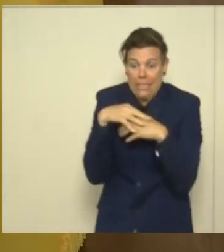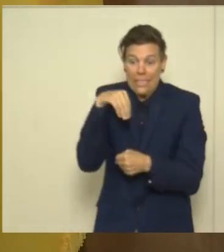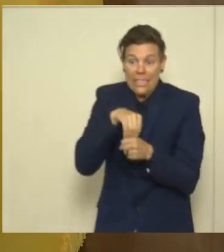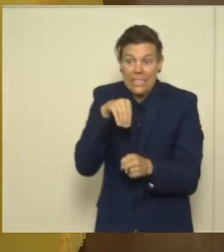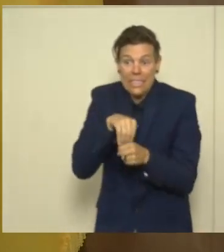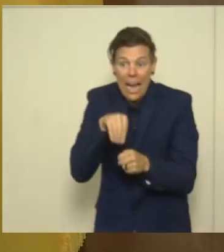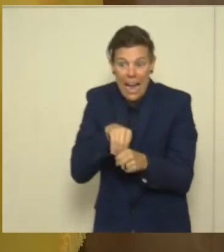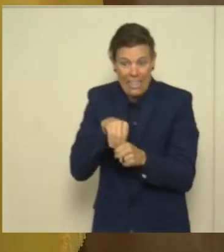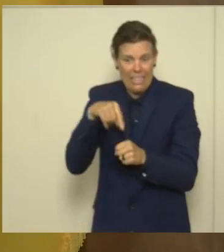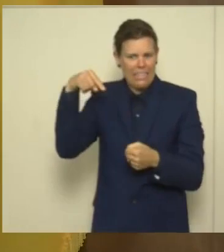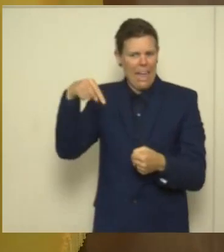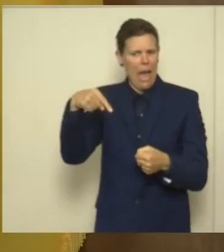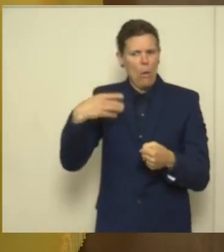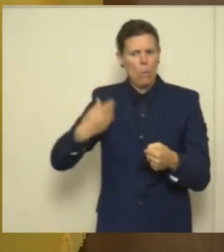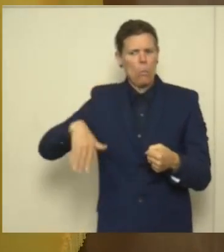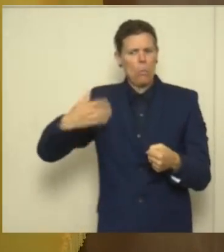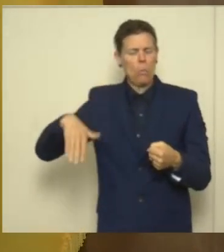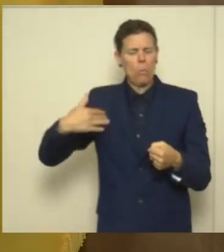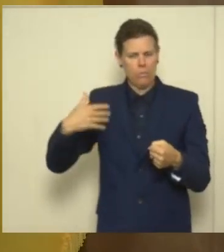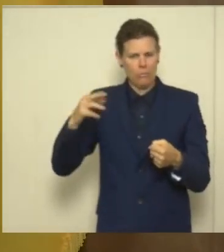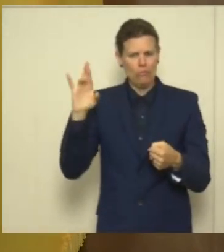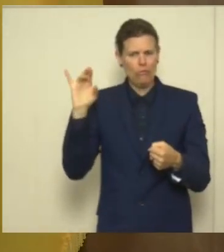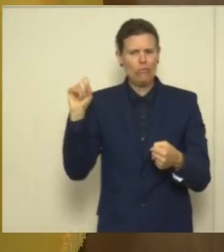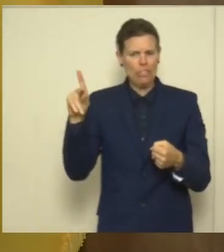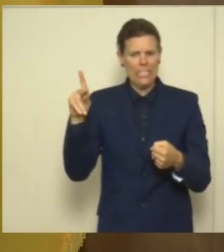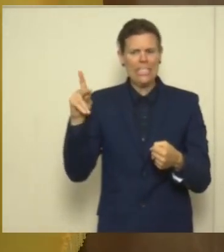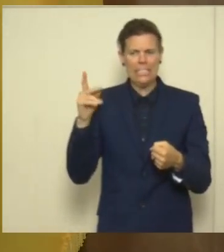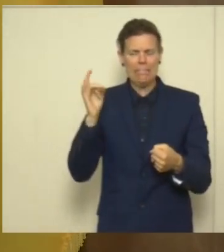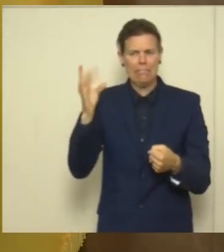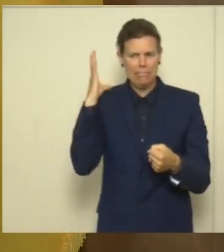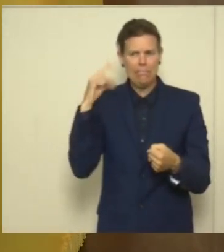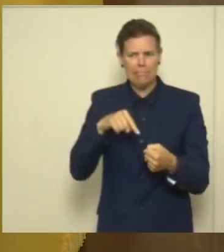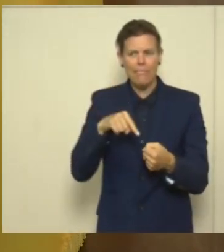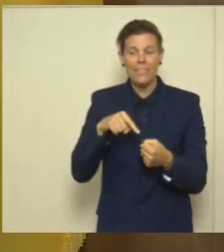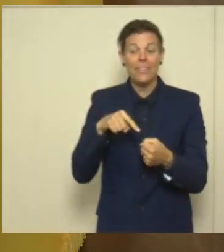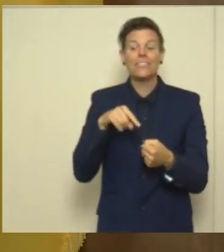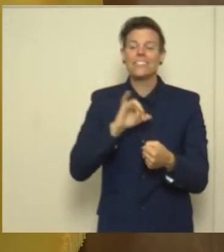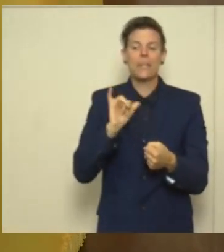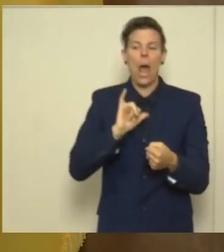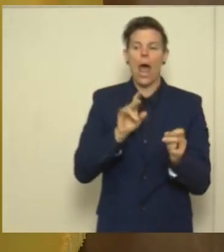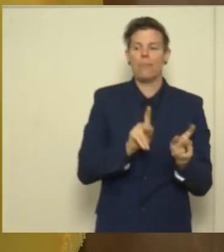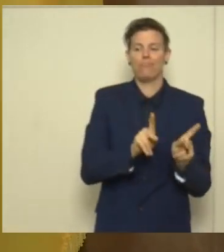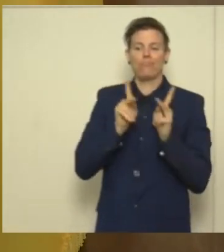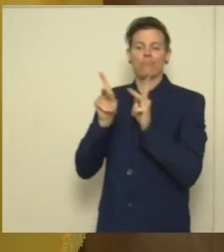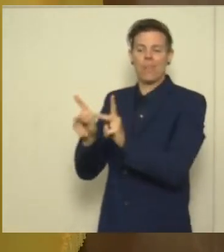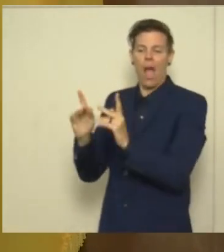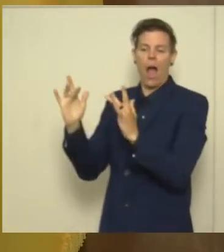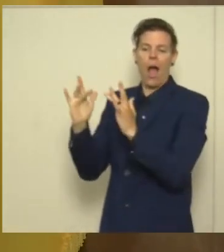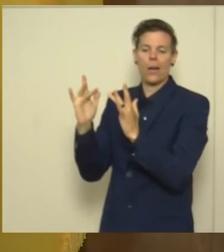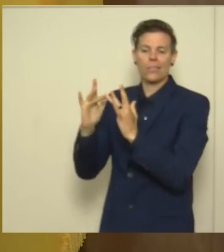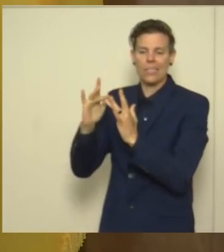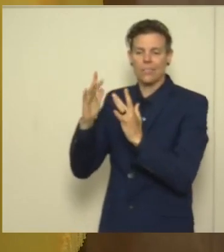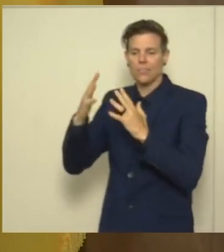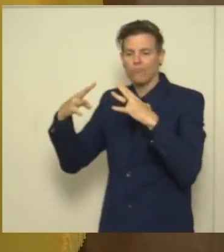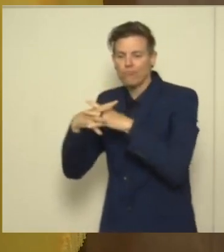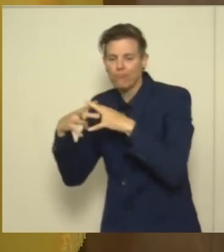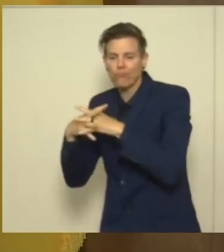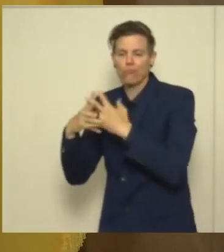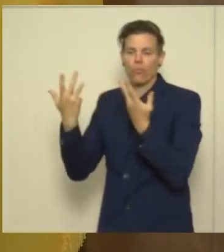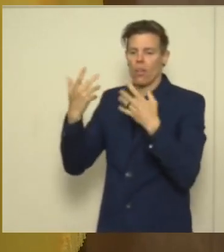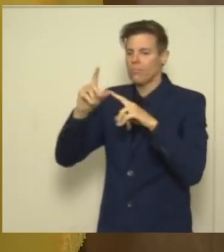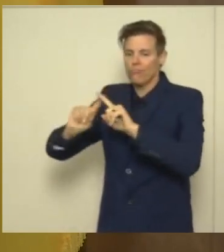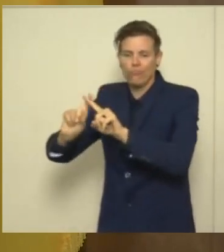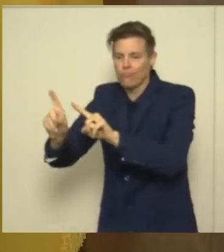the contact sport. You're touching each other, even with masks, and you're touching the same ball. And so it's more